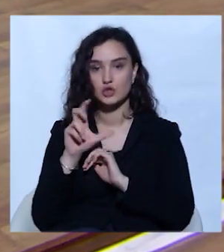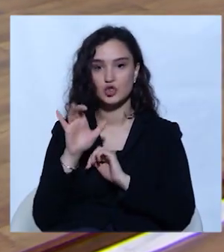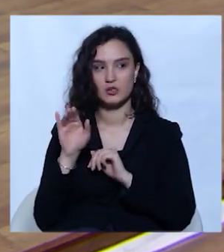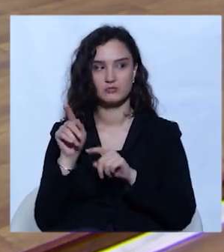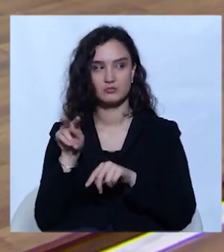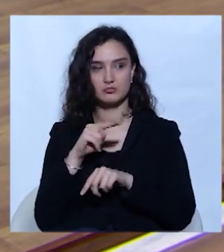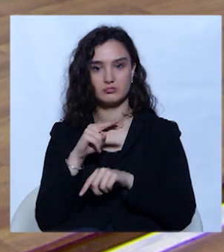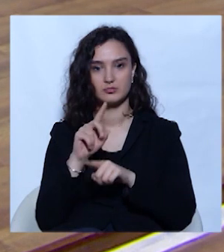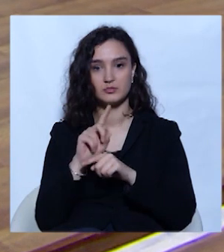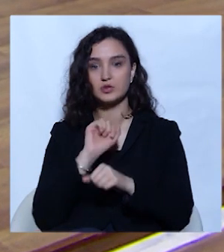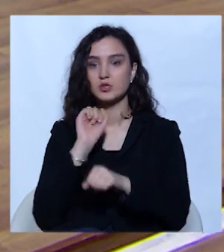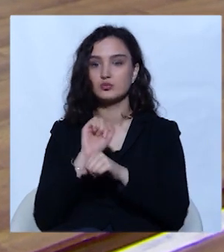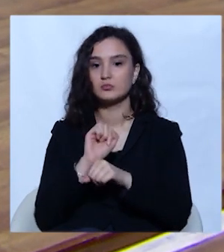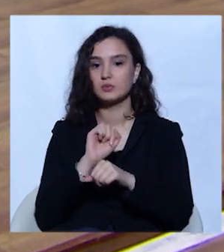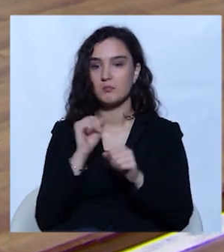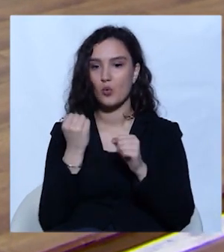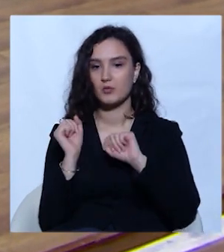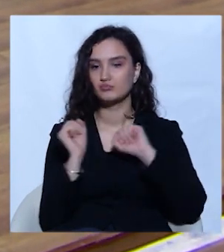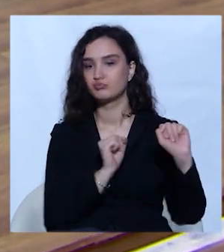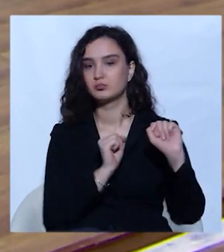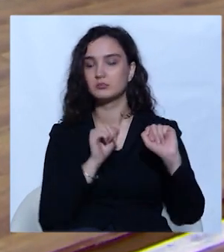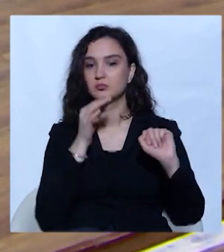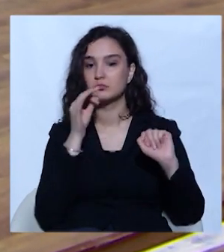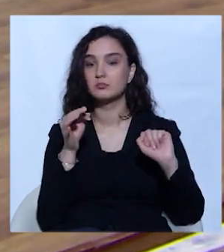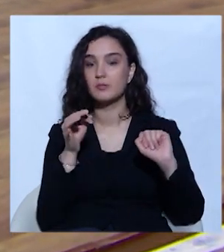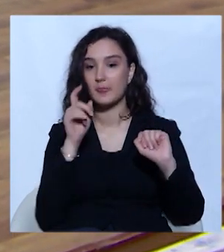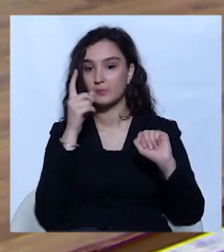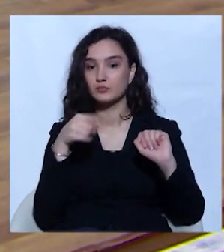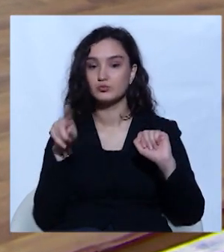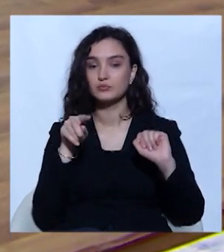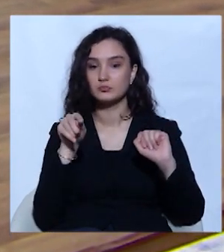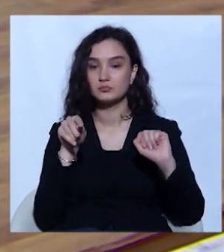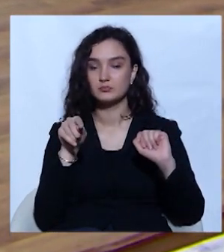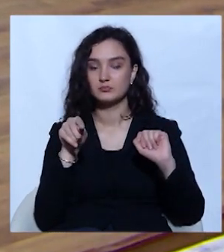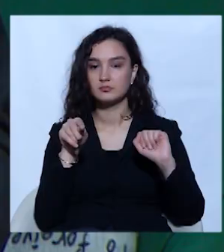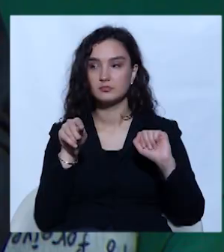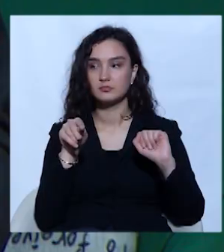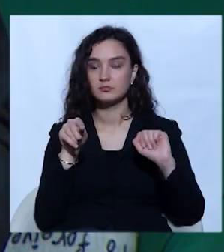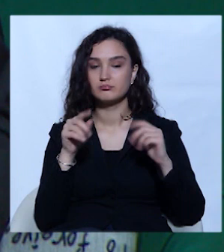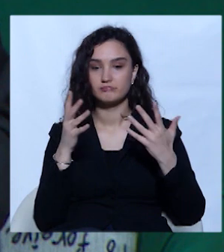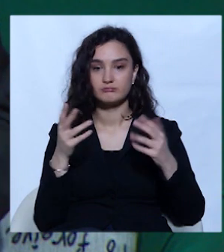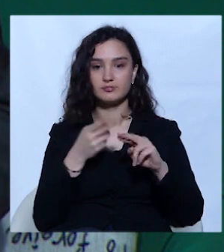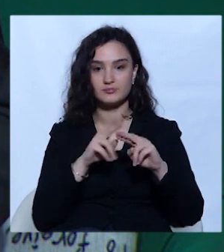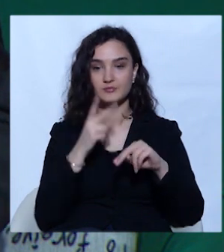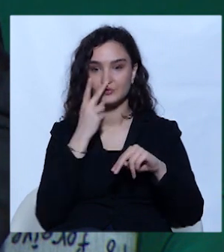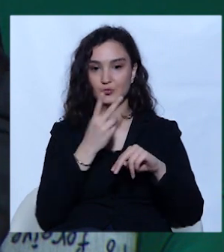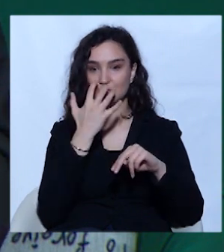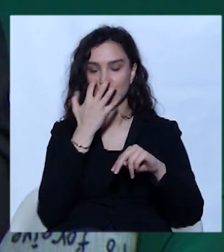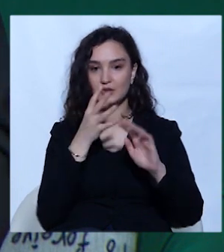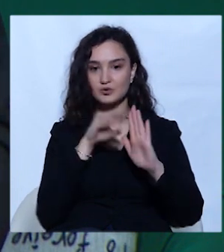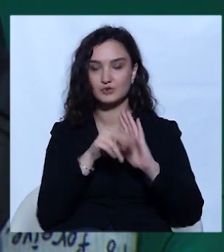up to them and says, stop saying those horrible things. And then one of the boys pushes Jack over. So as you can see in the